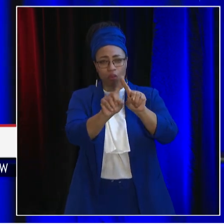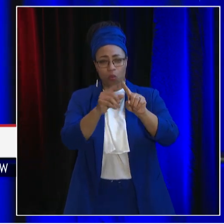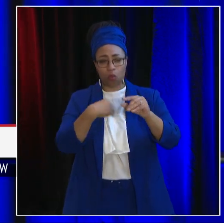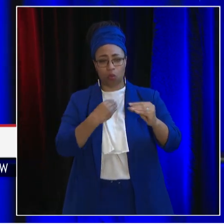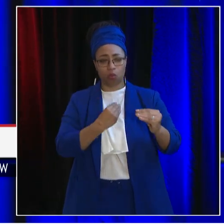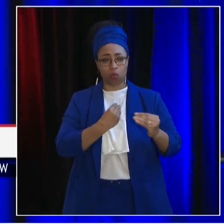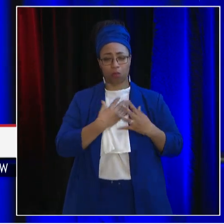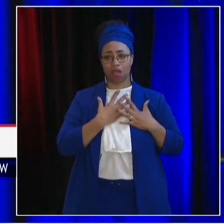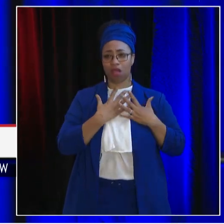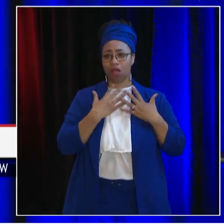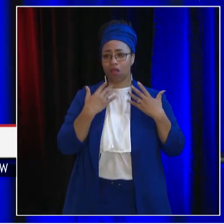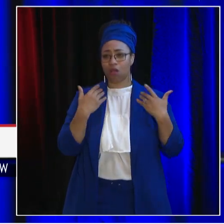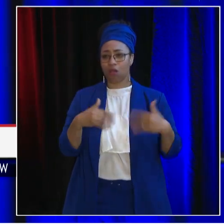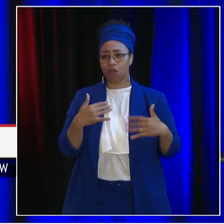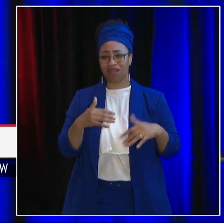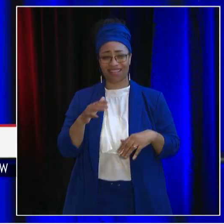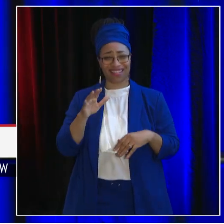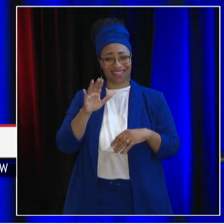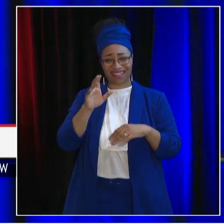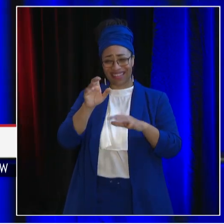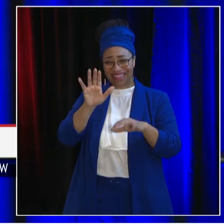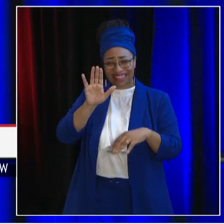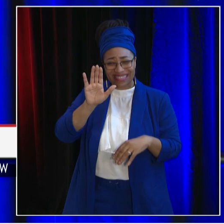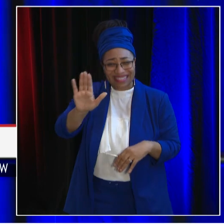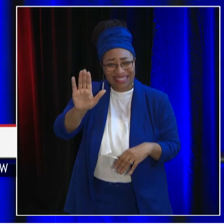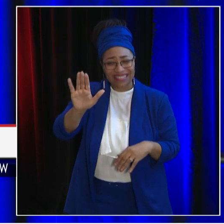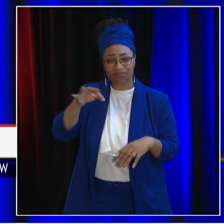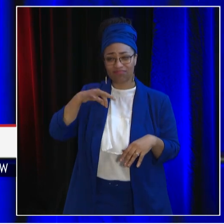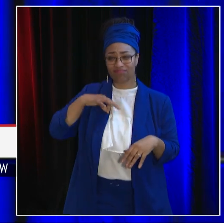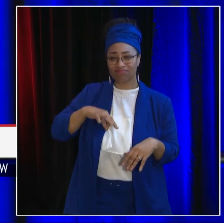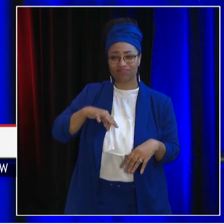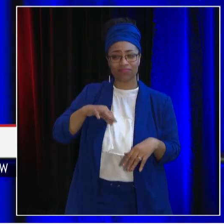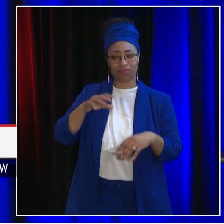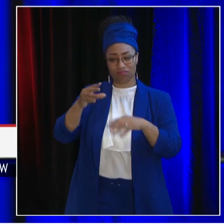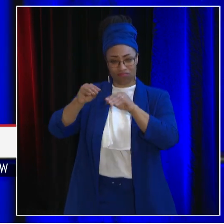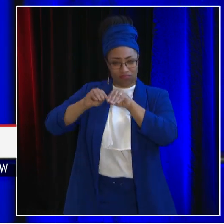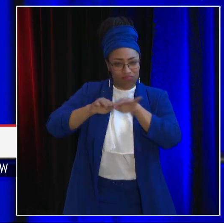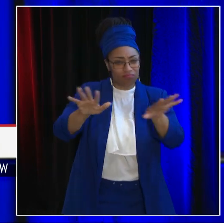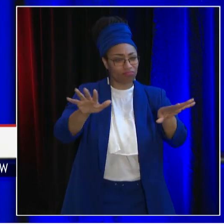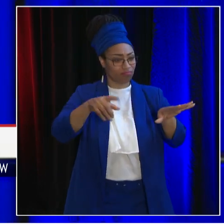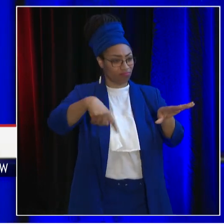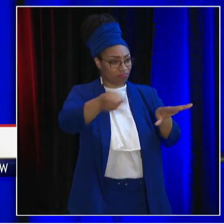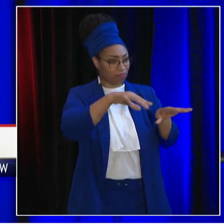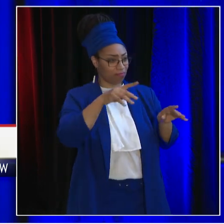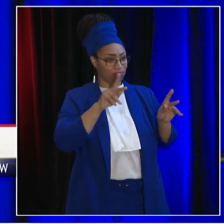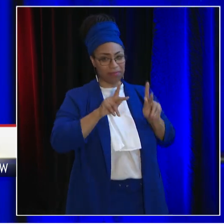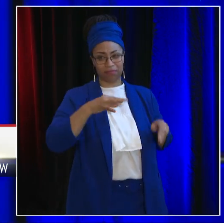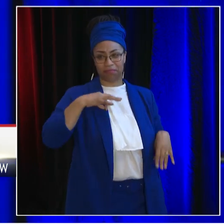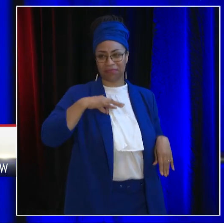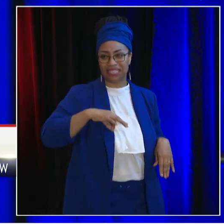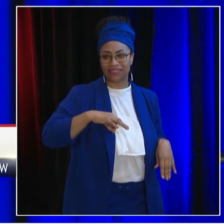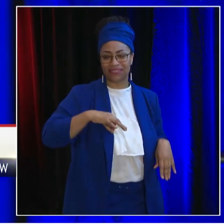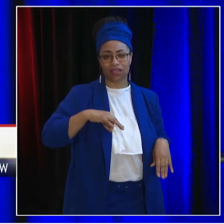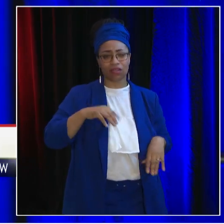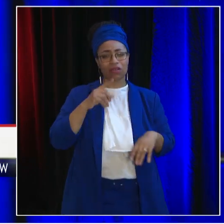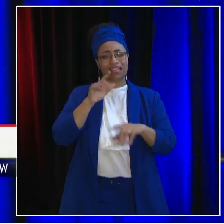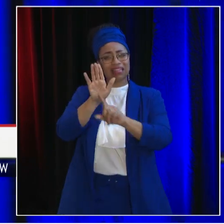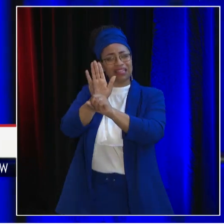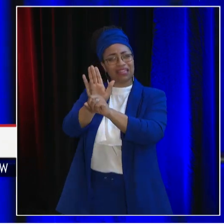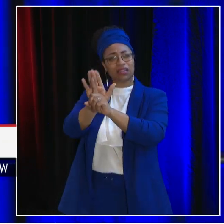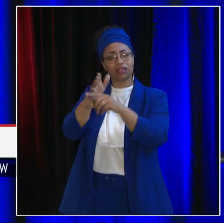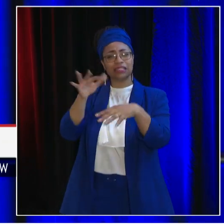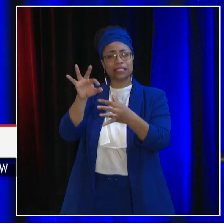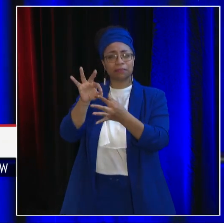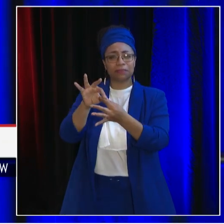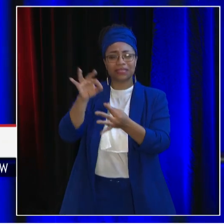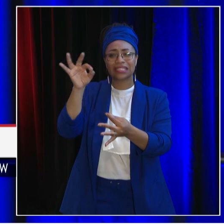in the spirit of Gabriel Coakley, let's renew our commitment to be relentless against all odds, to